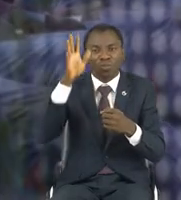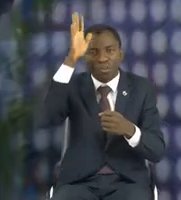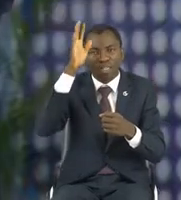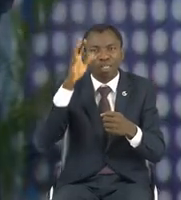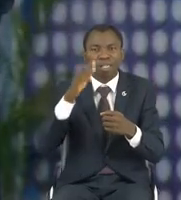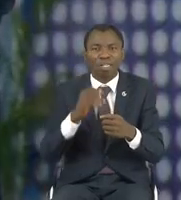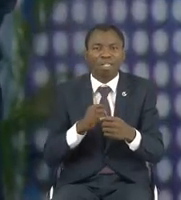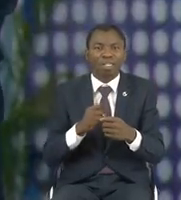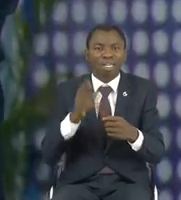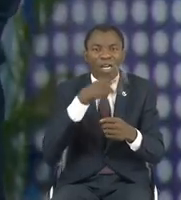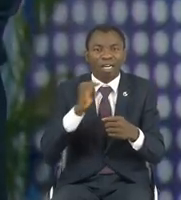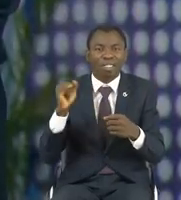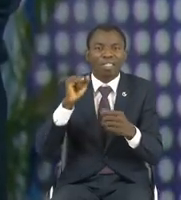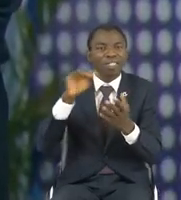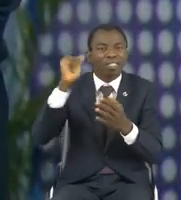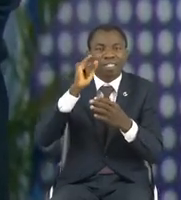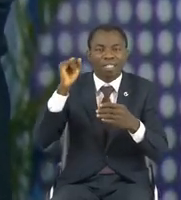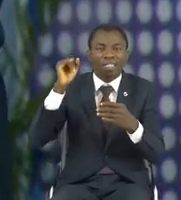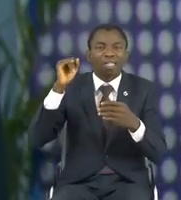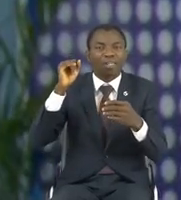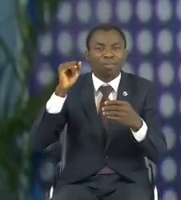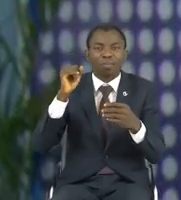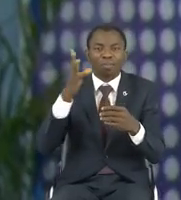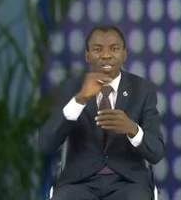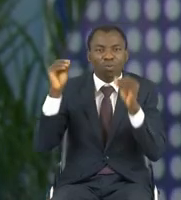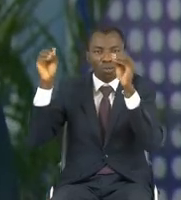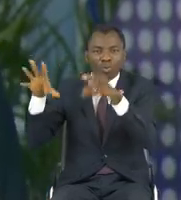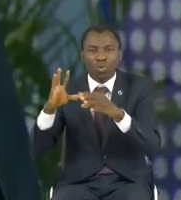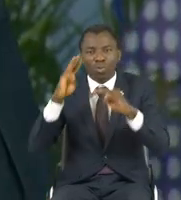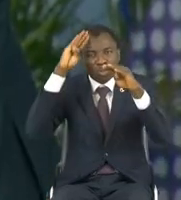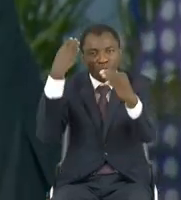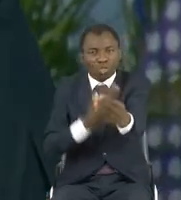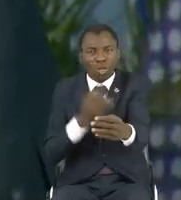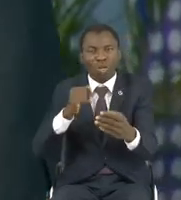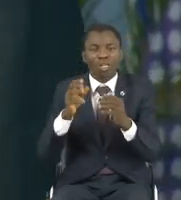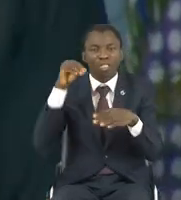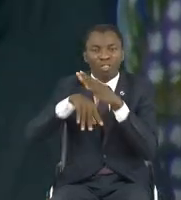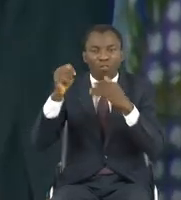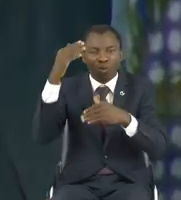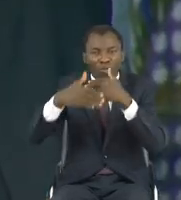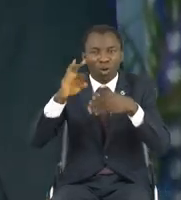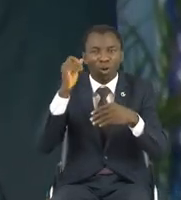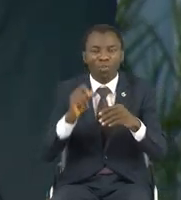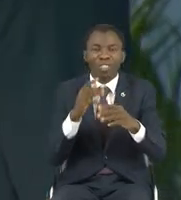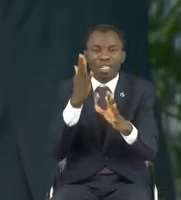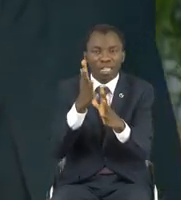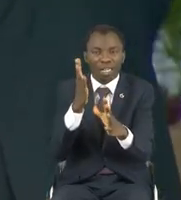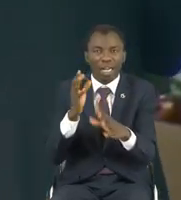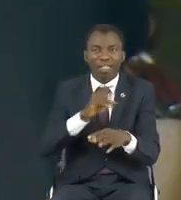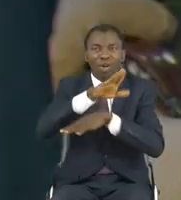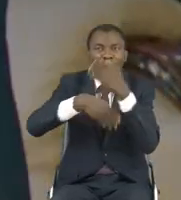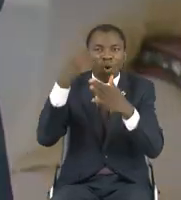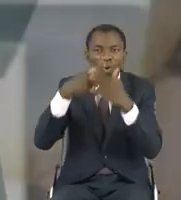of the queue, above son in front of the queue, above daughter in front of the queue, all the